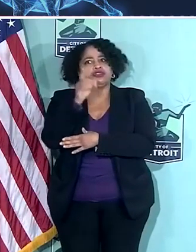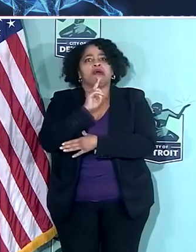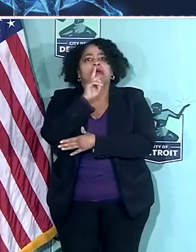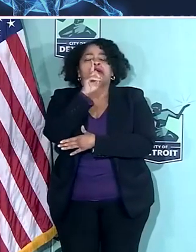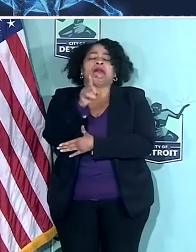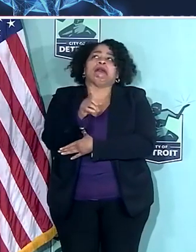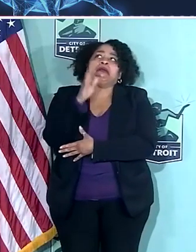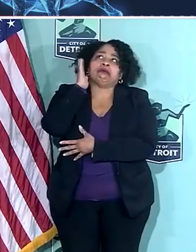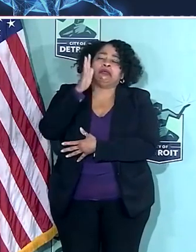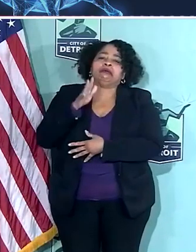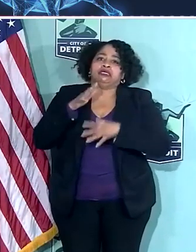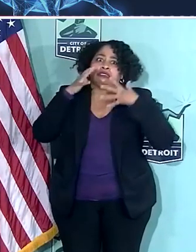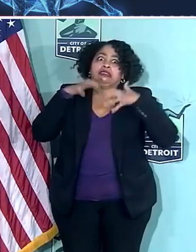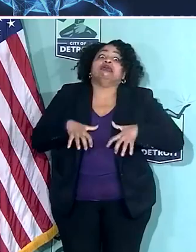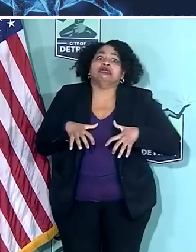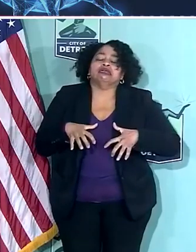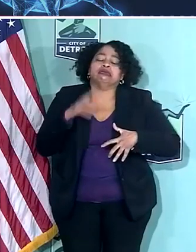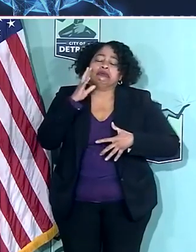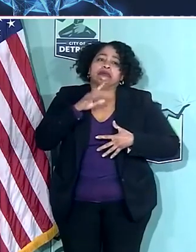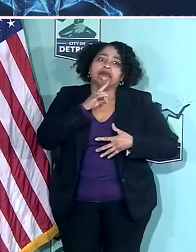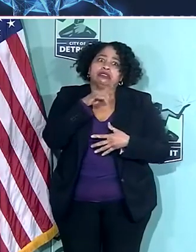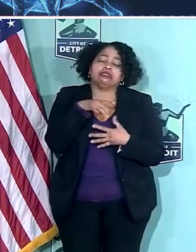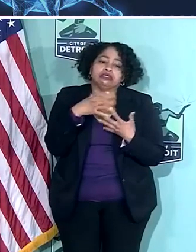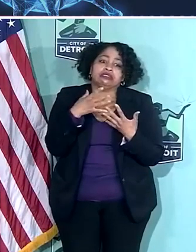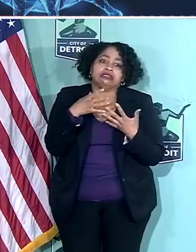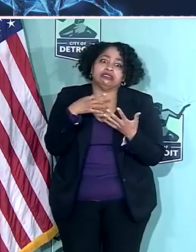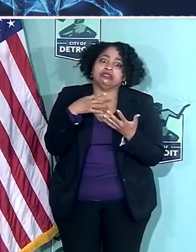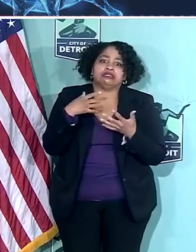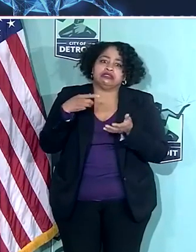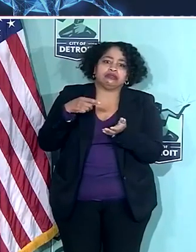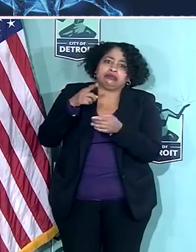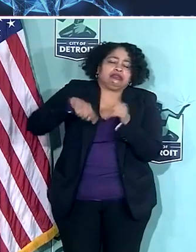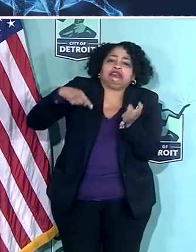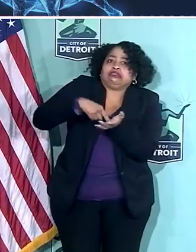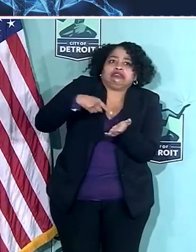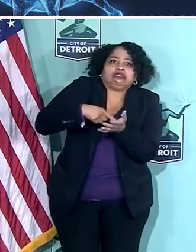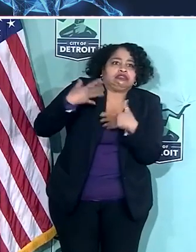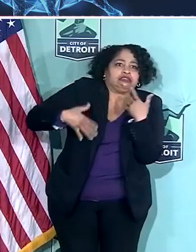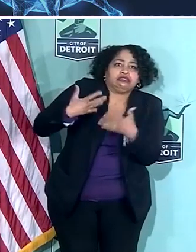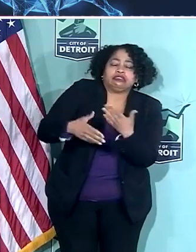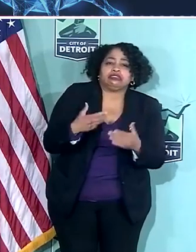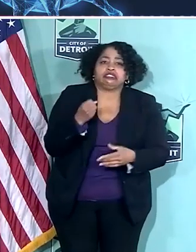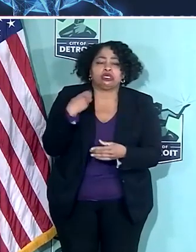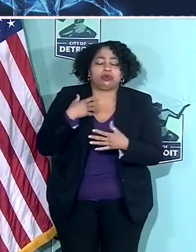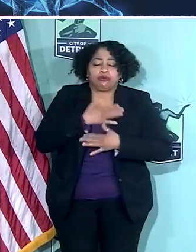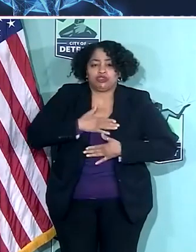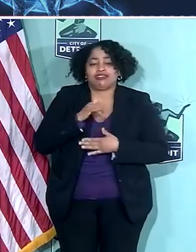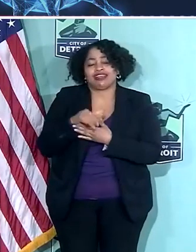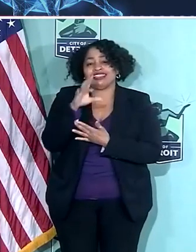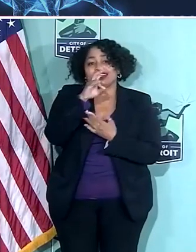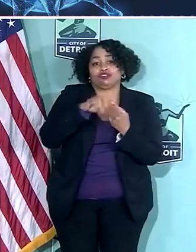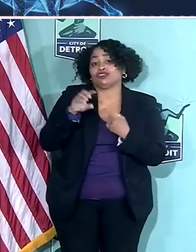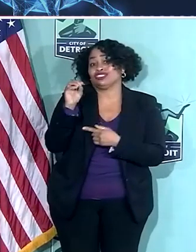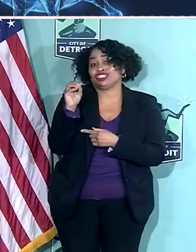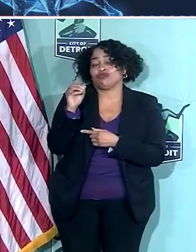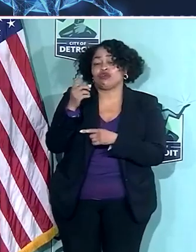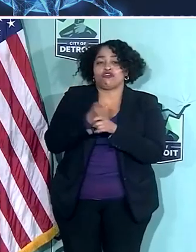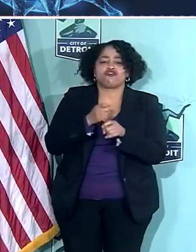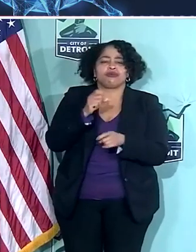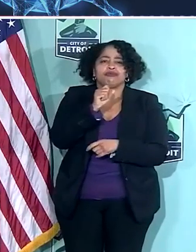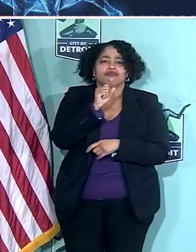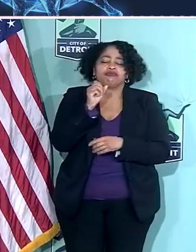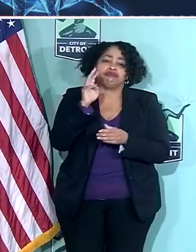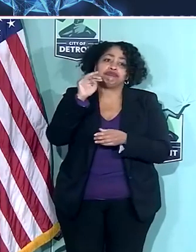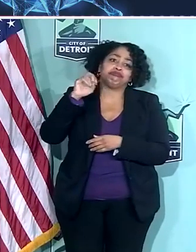happening with COVID-19. And I deeply appreciate that 7-0 vote of the Michigan Supreme Court,